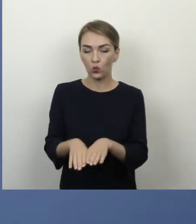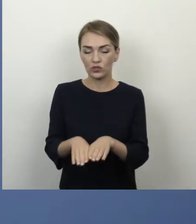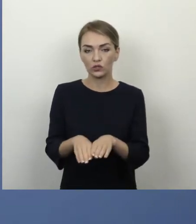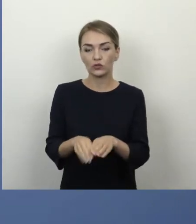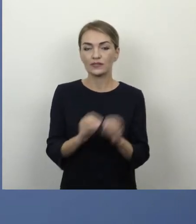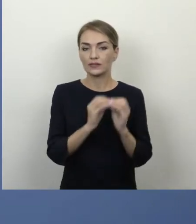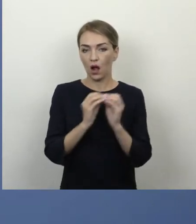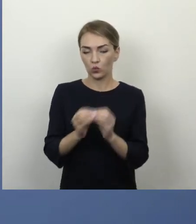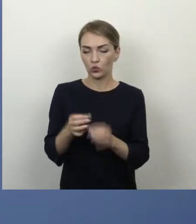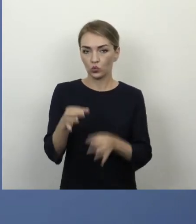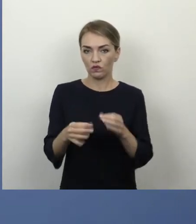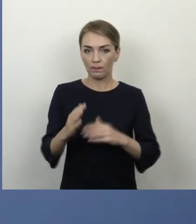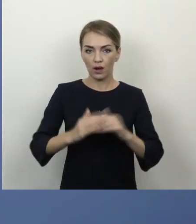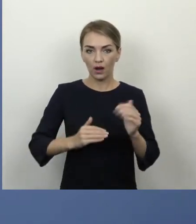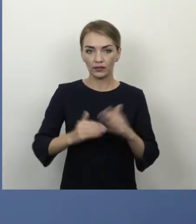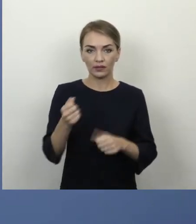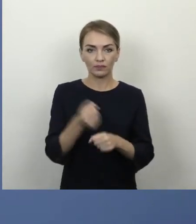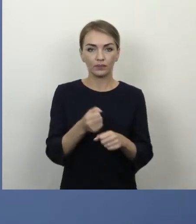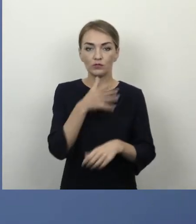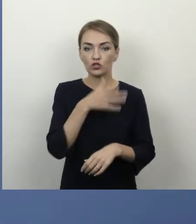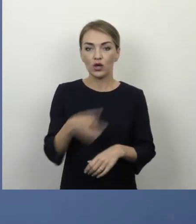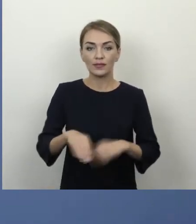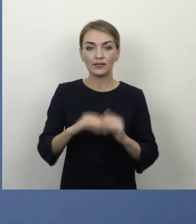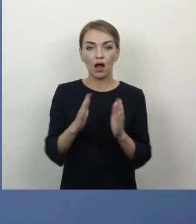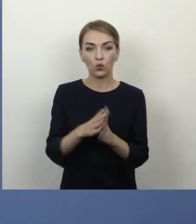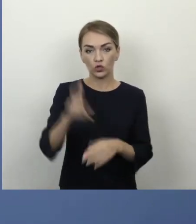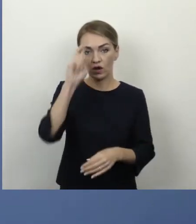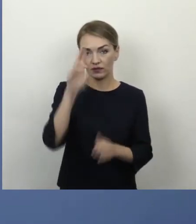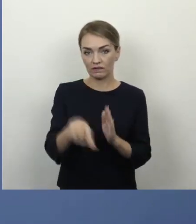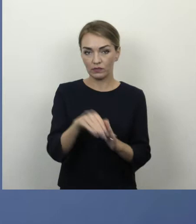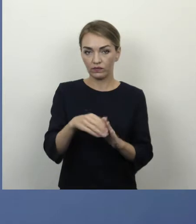The importance of this